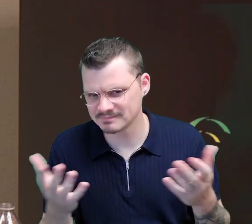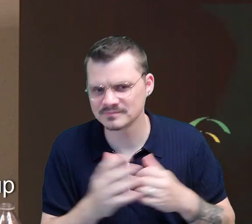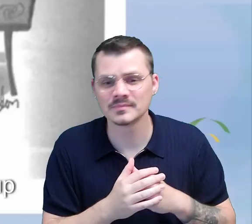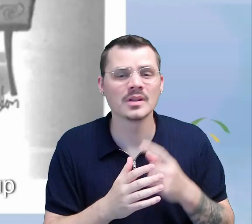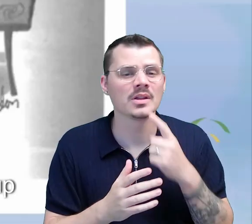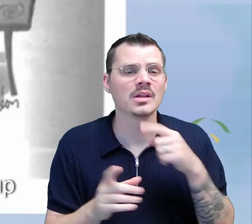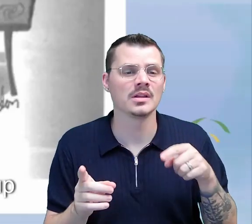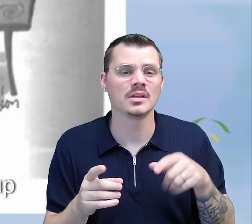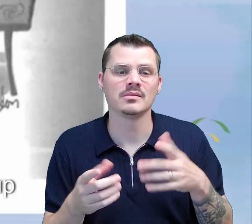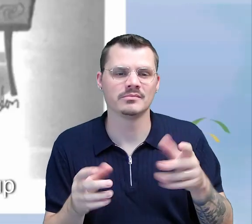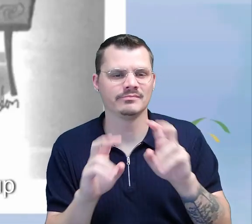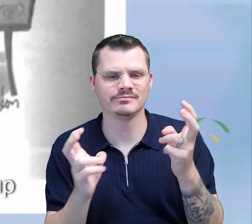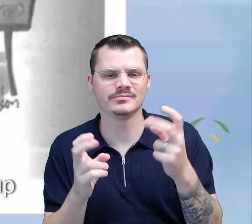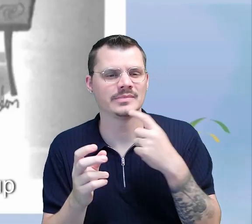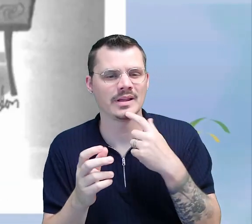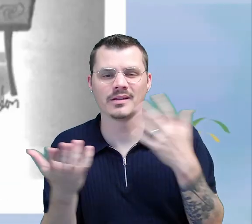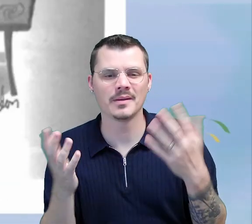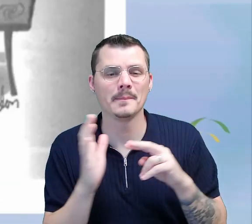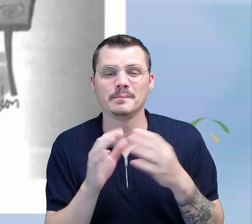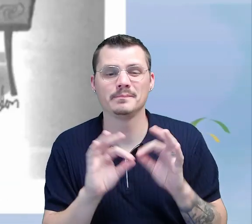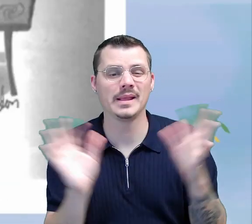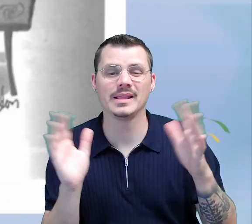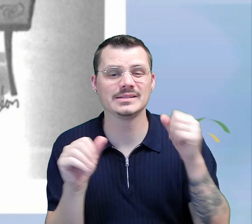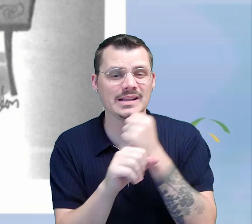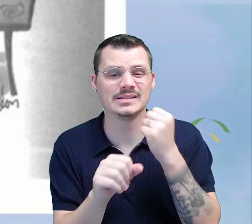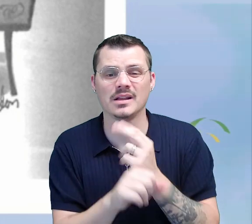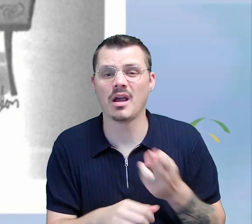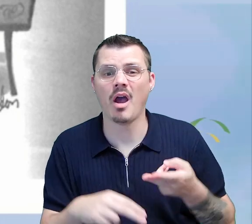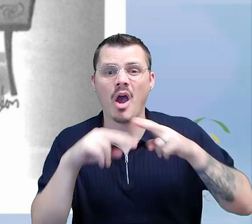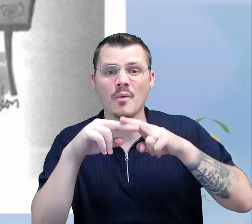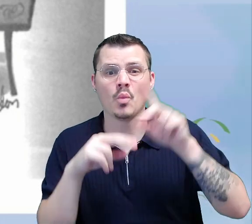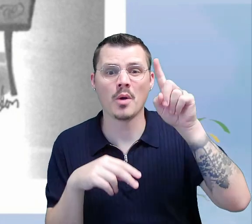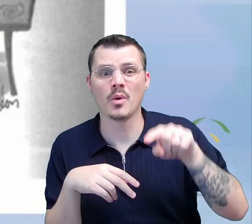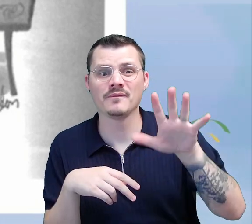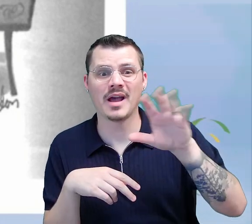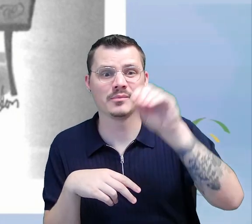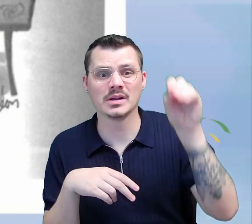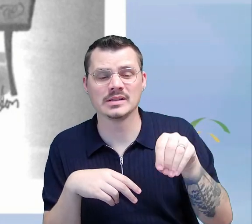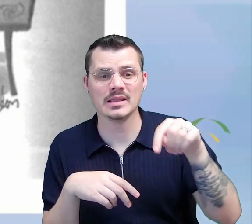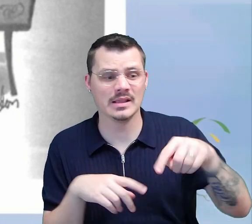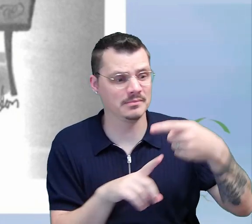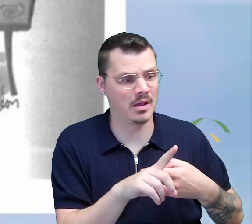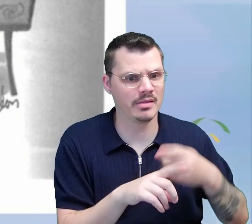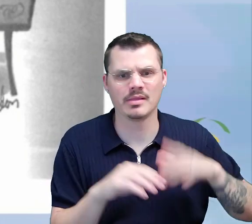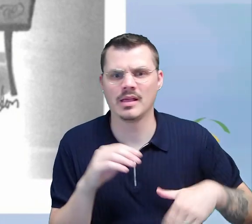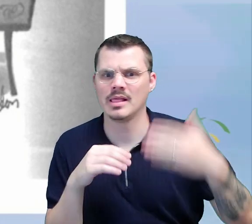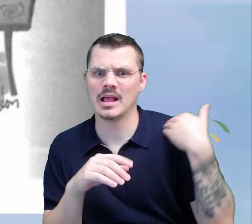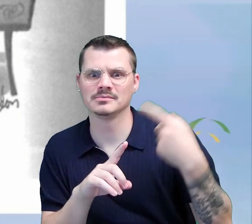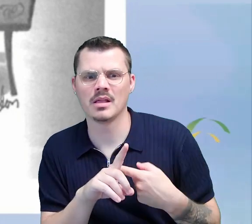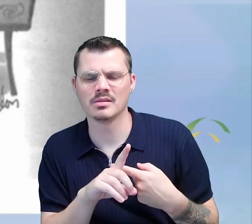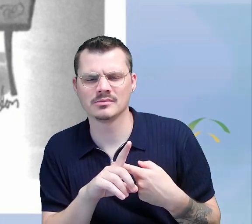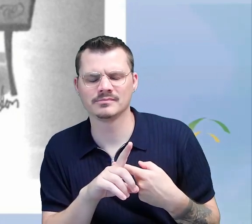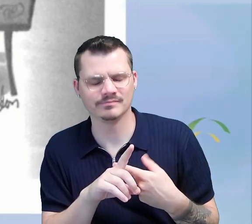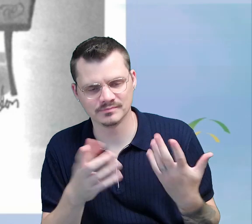It says meaningless statistics were up 1.5% this month over last month. Some data